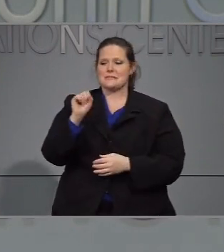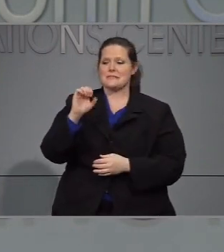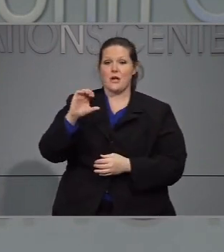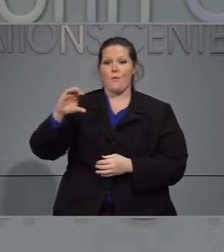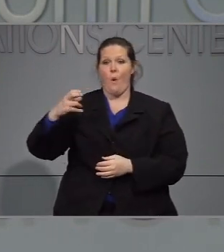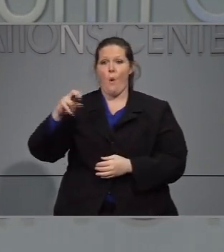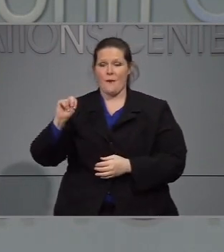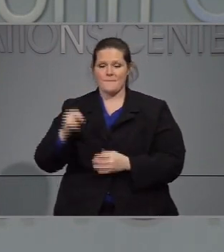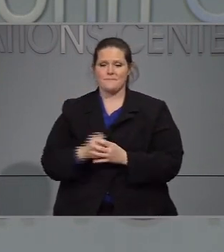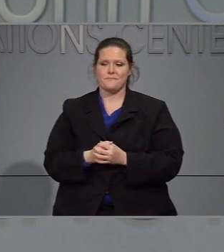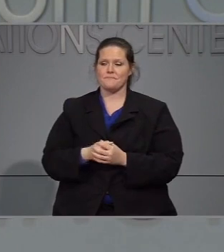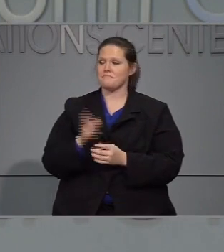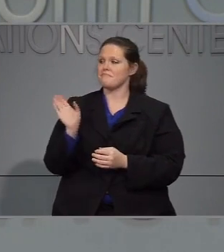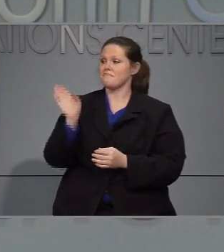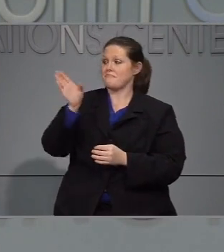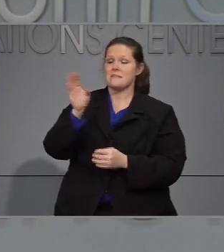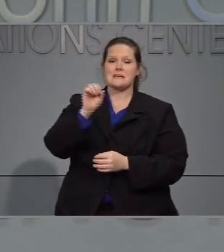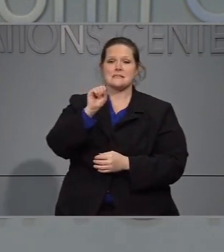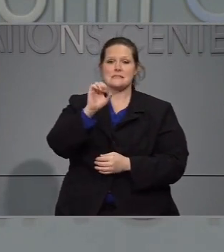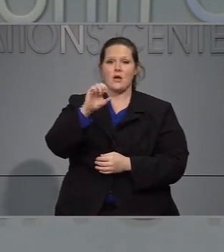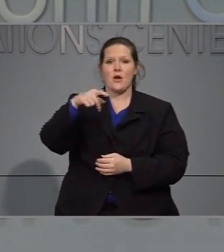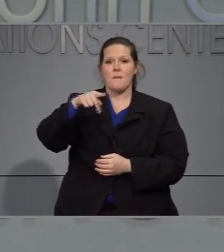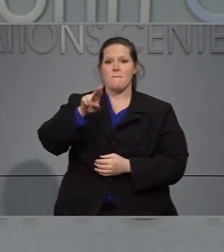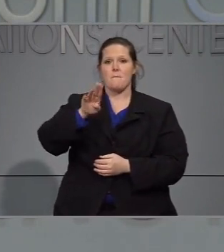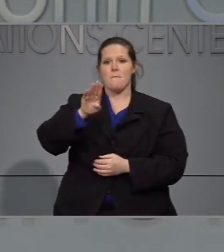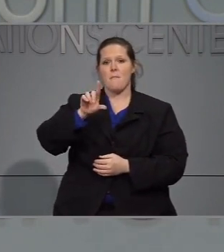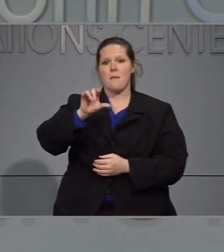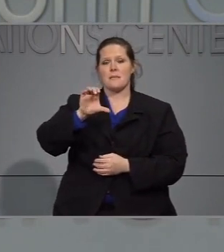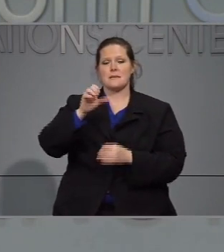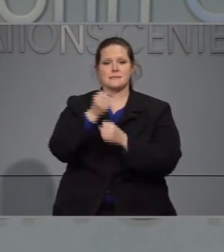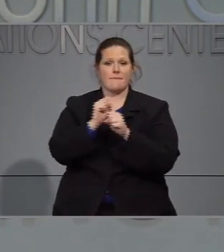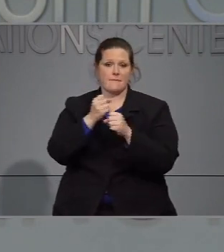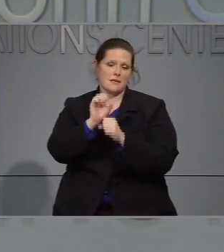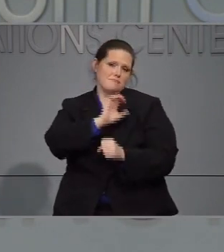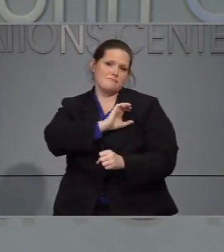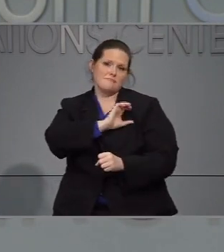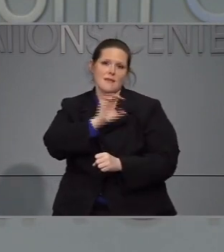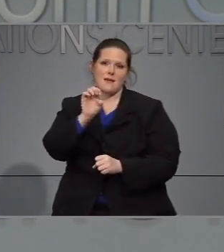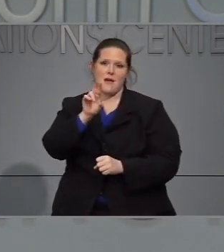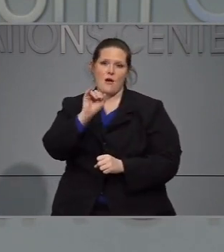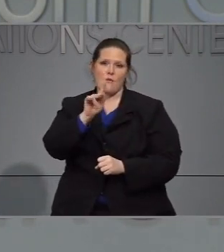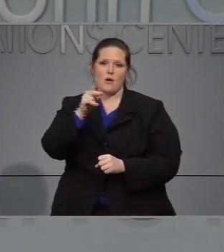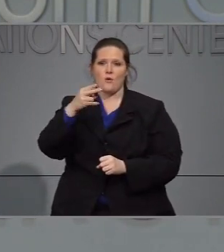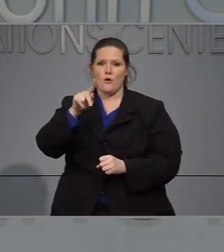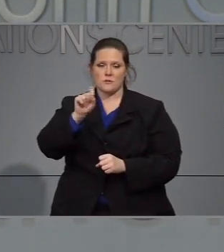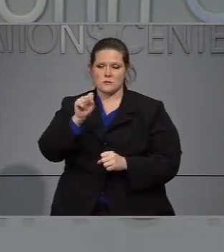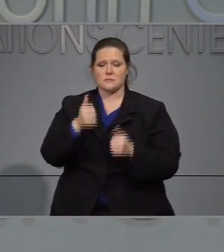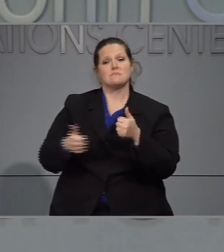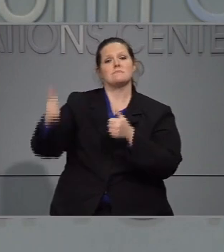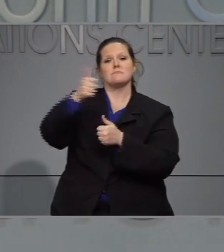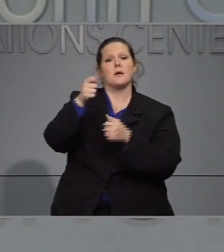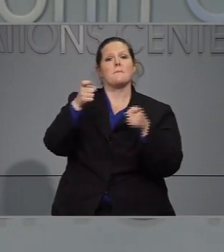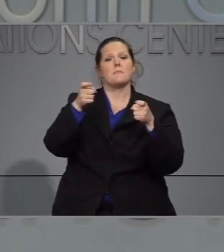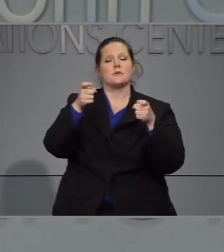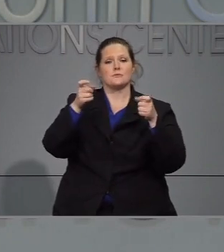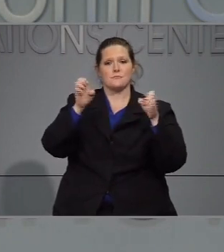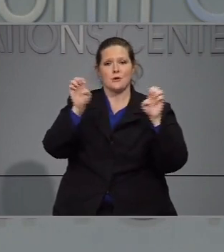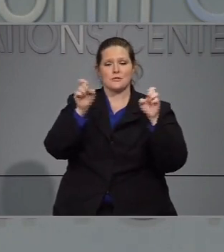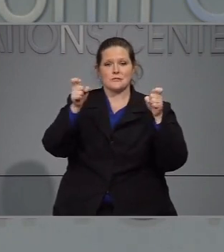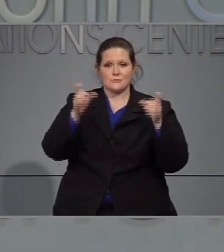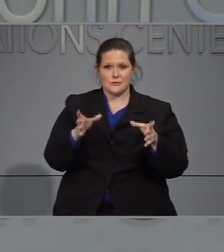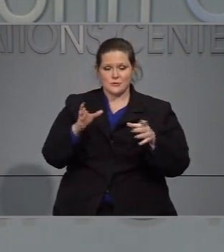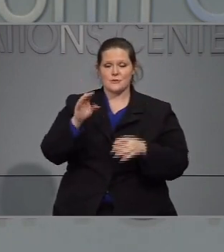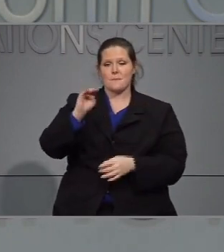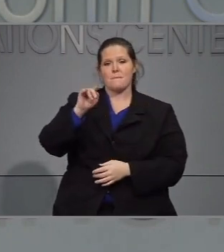our Secretary of Public Safety, Eric Hooks, and Emergency Management Director, Mike Sprayberry. Monica McGee and